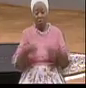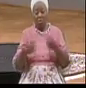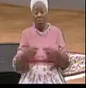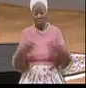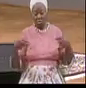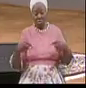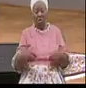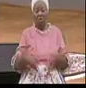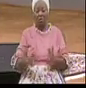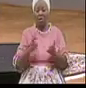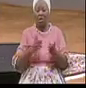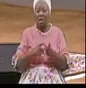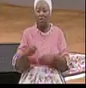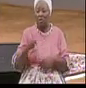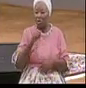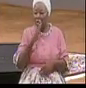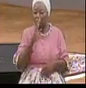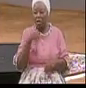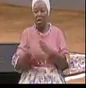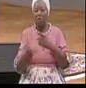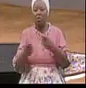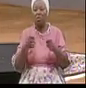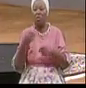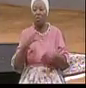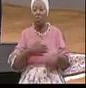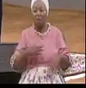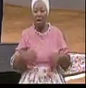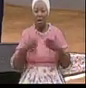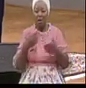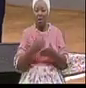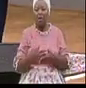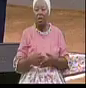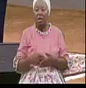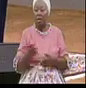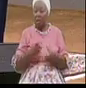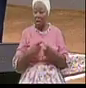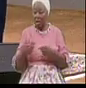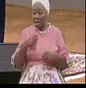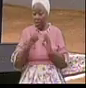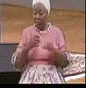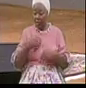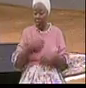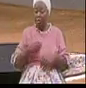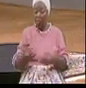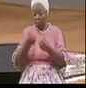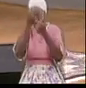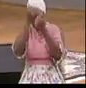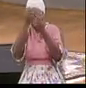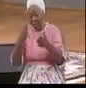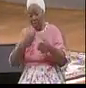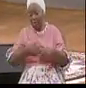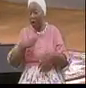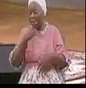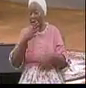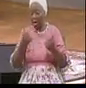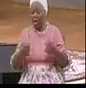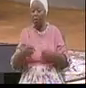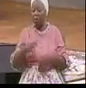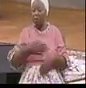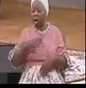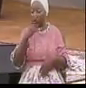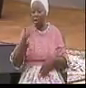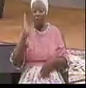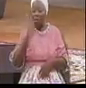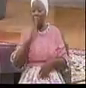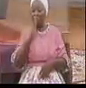of my life, even, you know, beyond. So I'm going to show her, mommy, mind